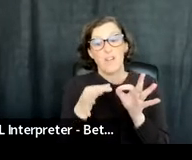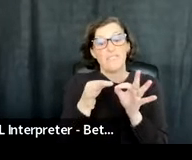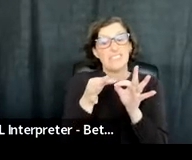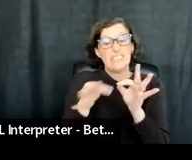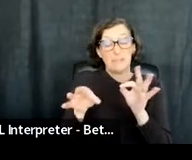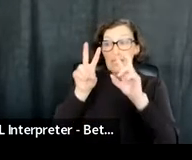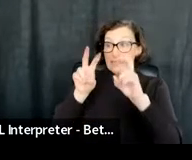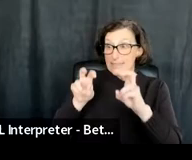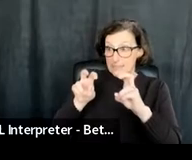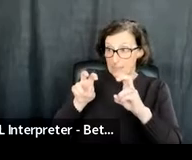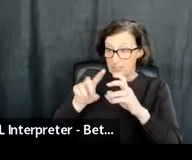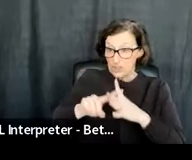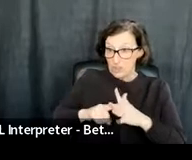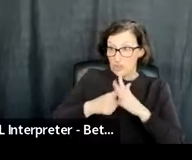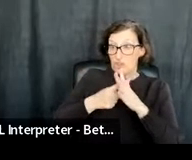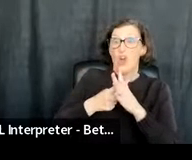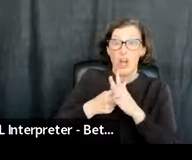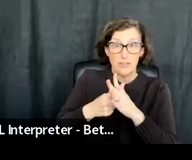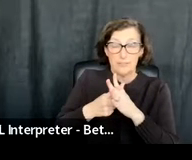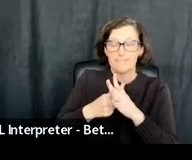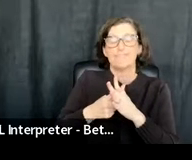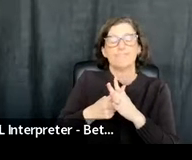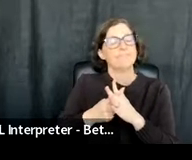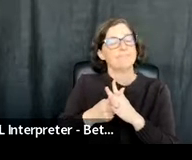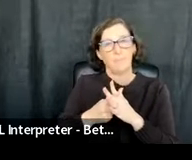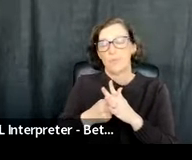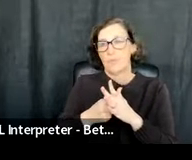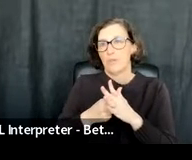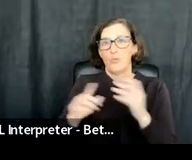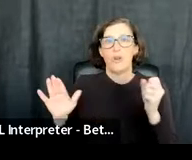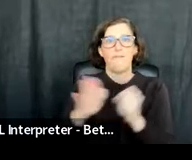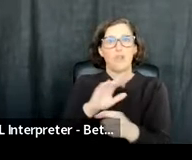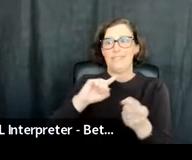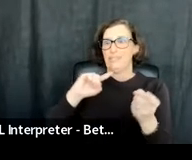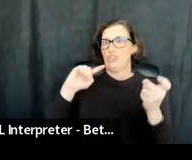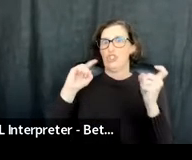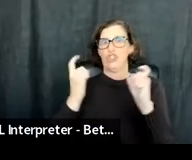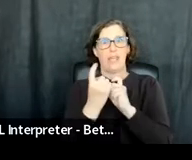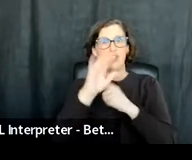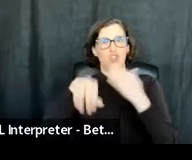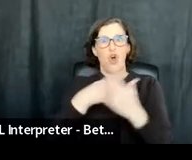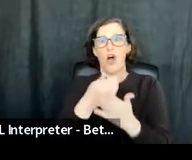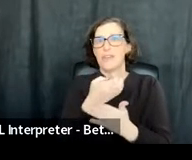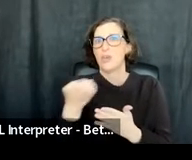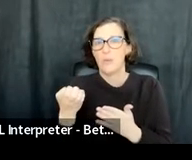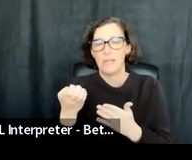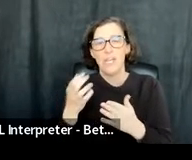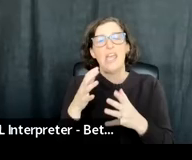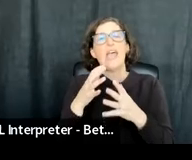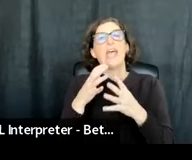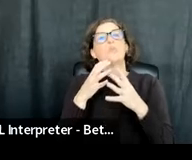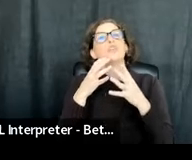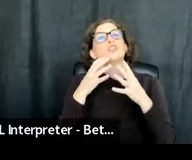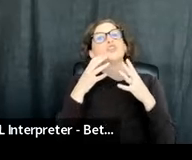been done in the beginning, would have completely altered all the equipment. Imagine the time and effort that went in by some